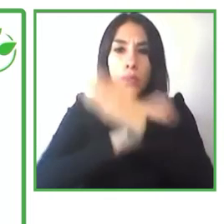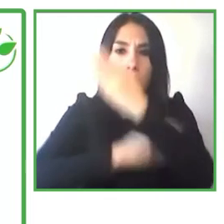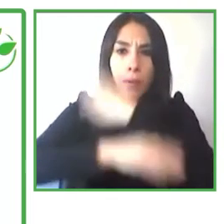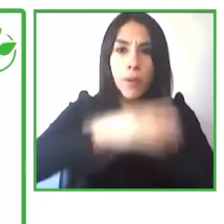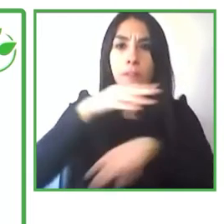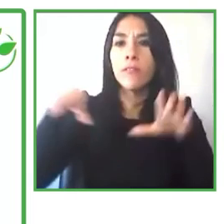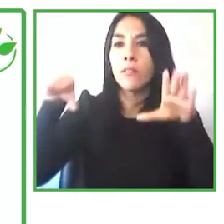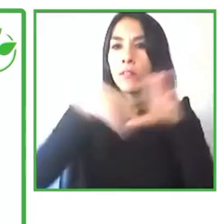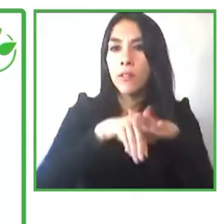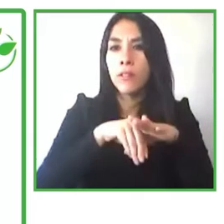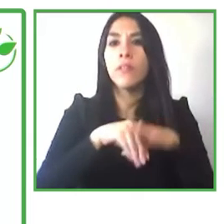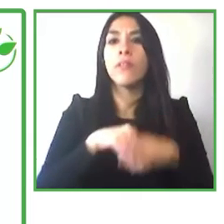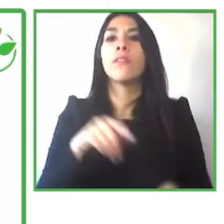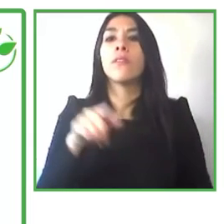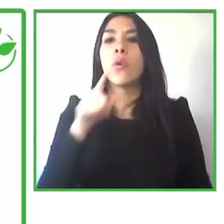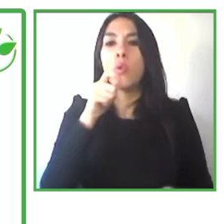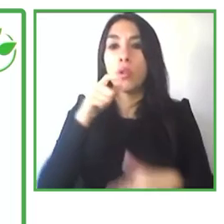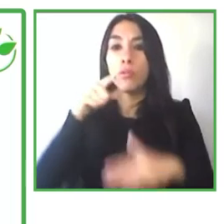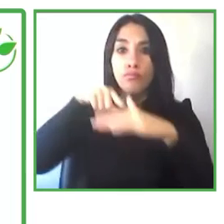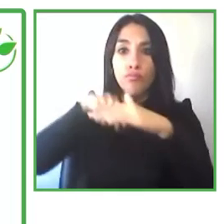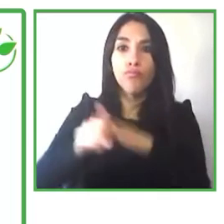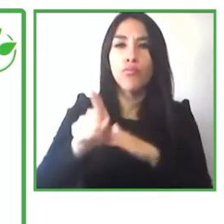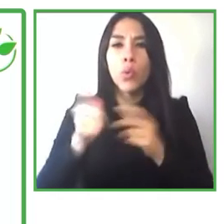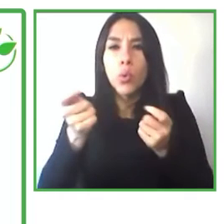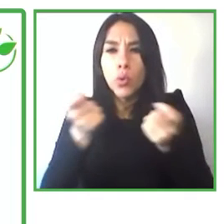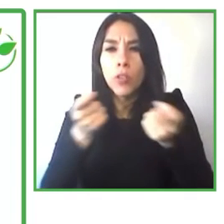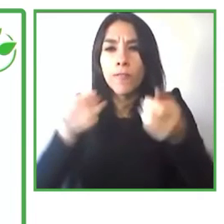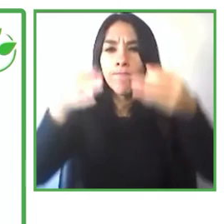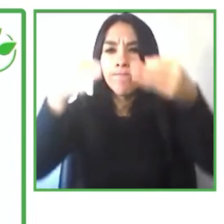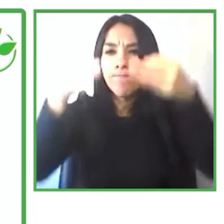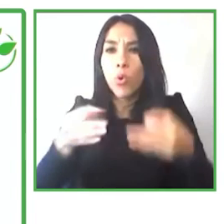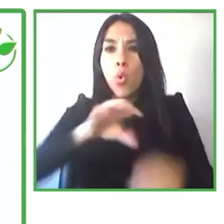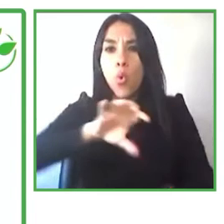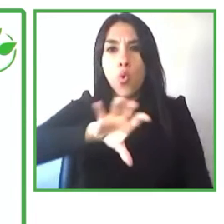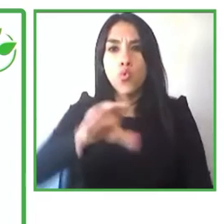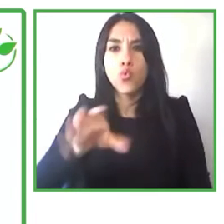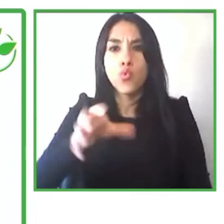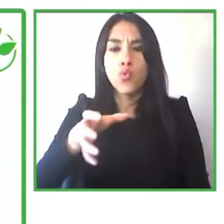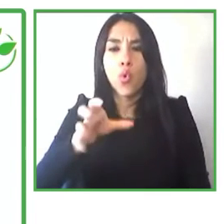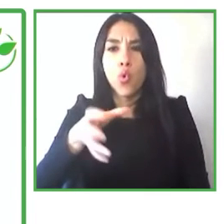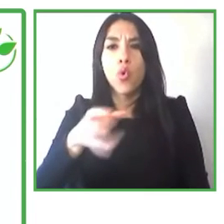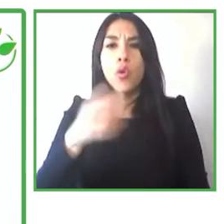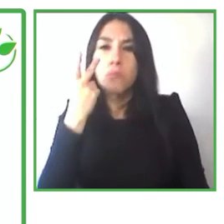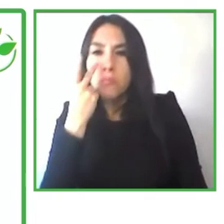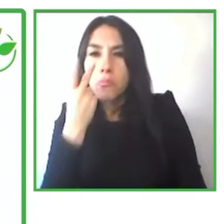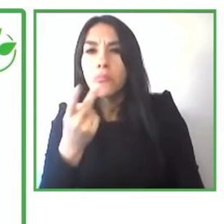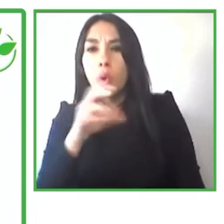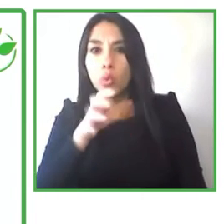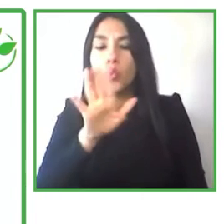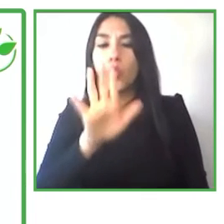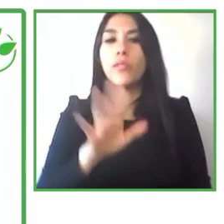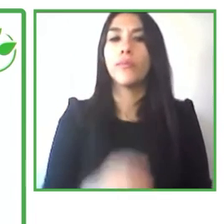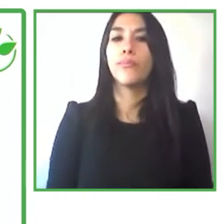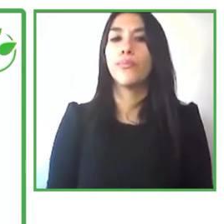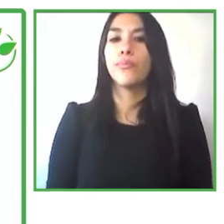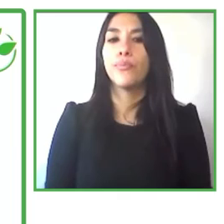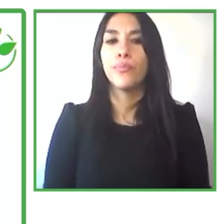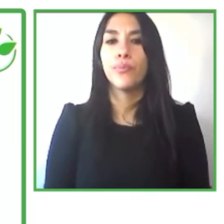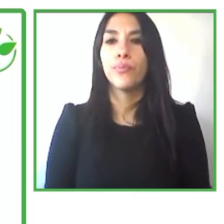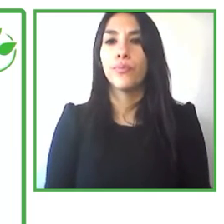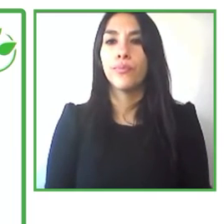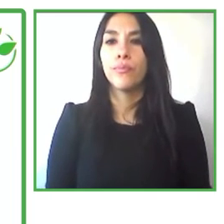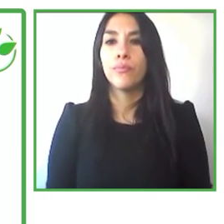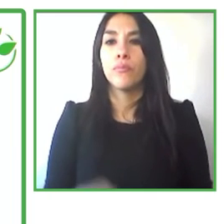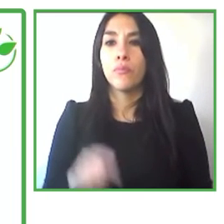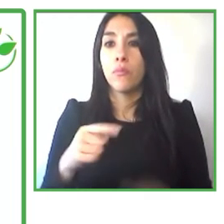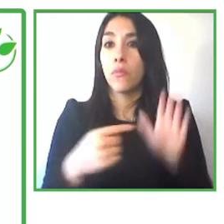Networks. A third point is that we generate cutting-edge knowledge on disability inclusion in